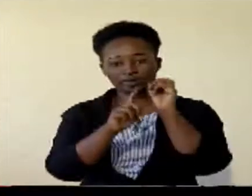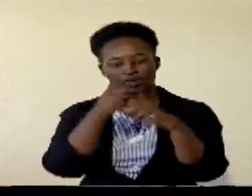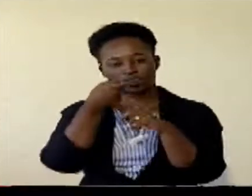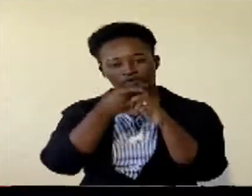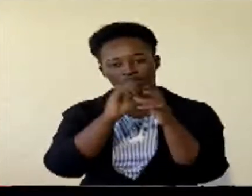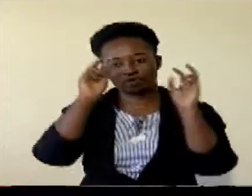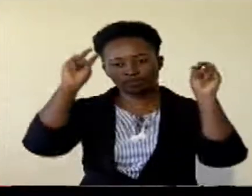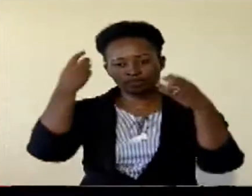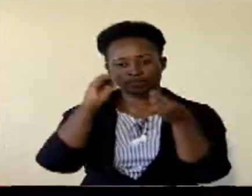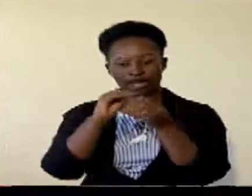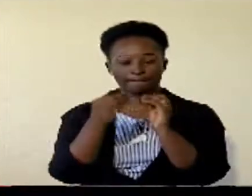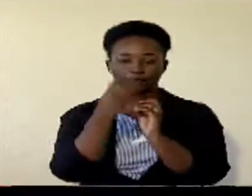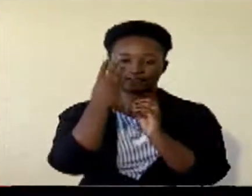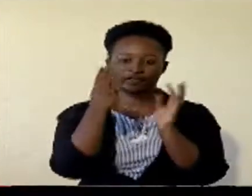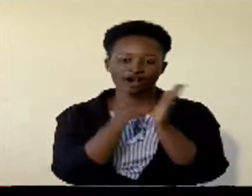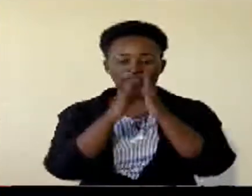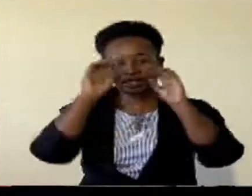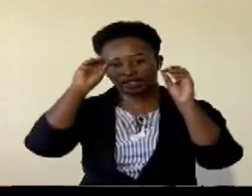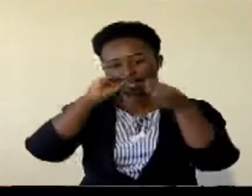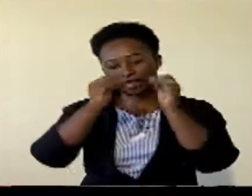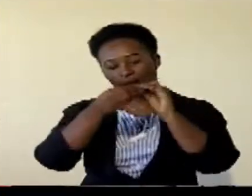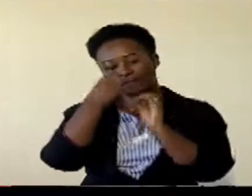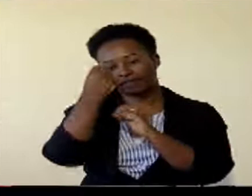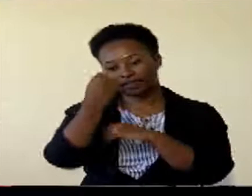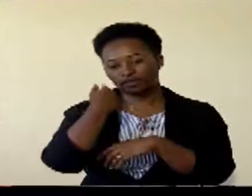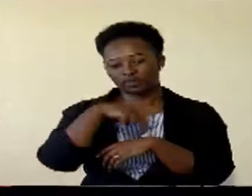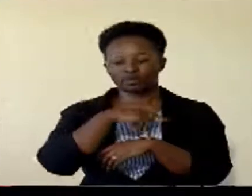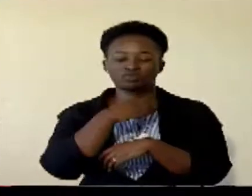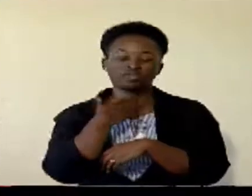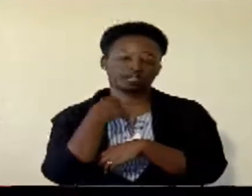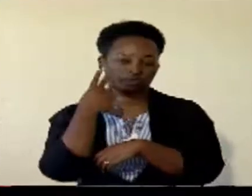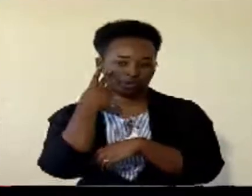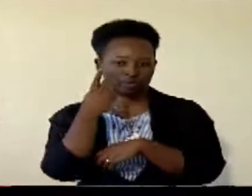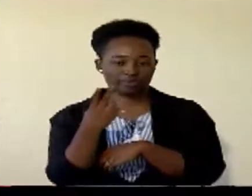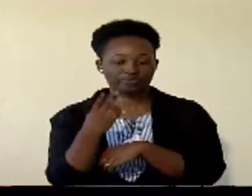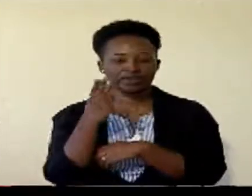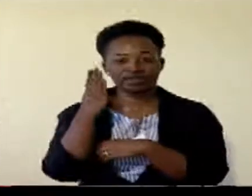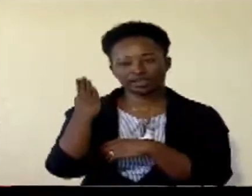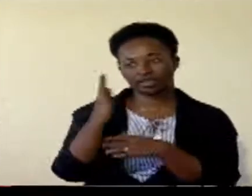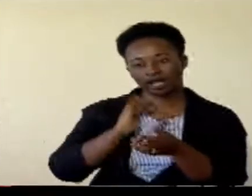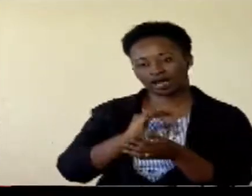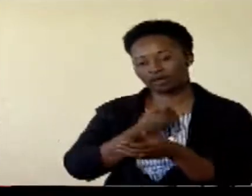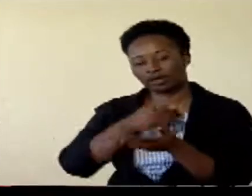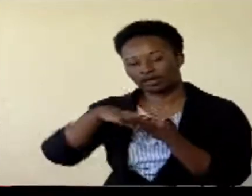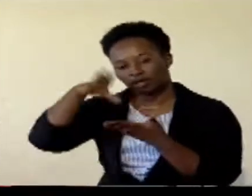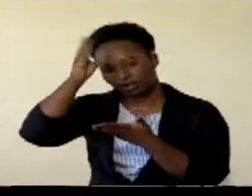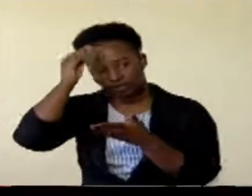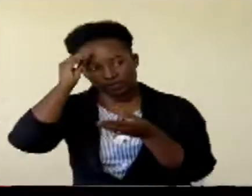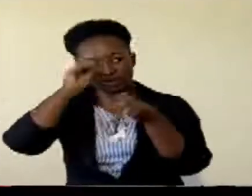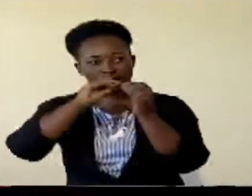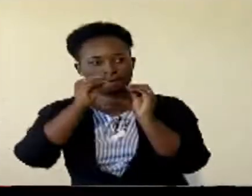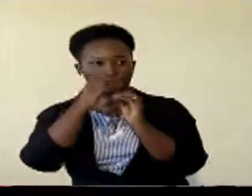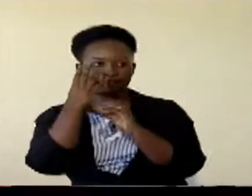and Unit 5, which is what we want to look at. Otherwise, this would be our lesson number